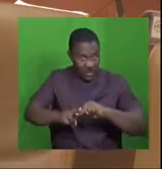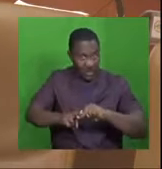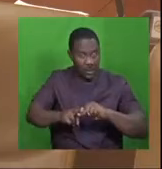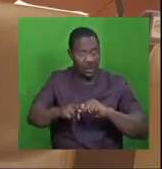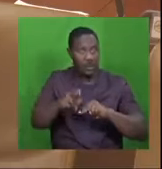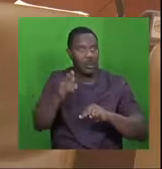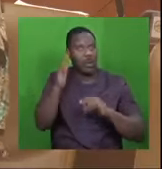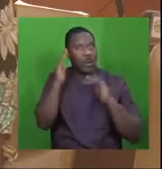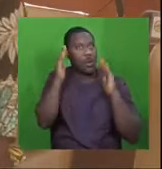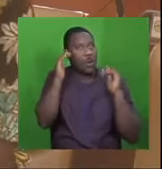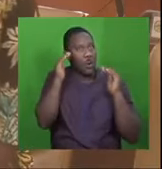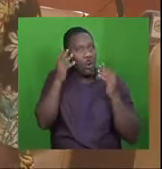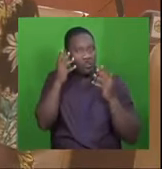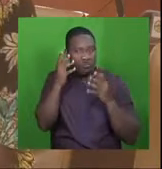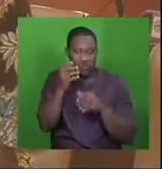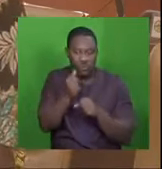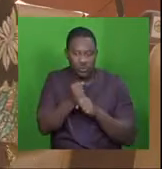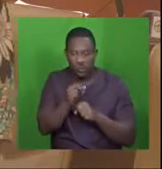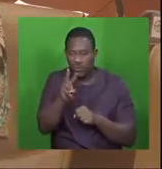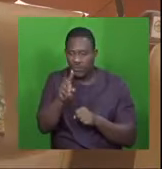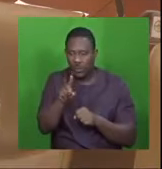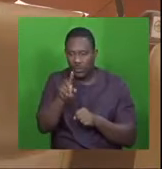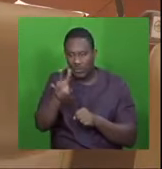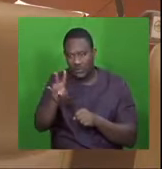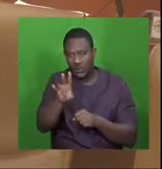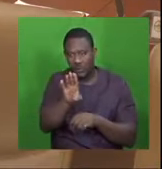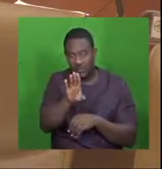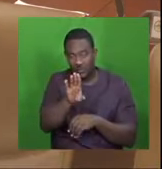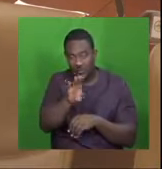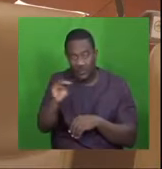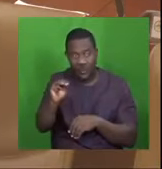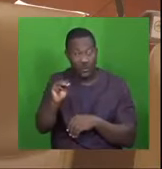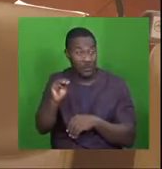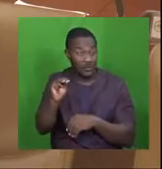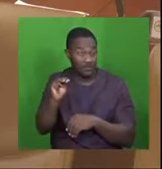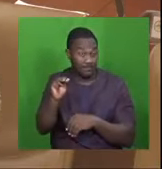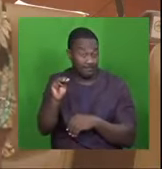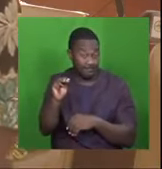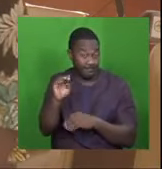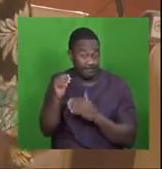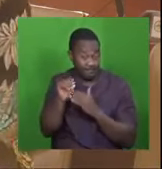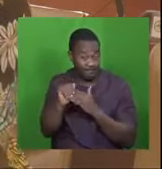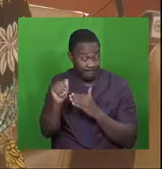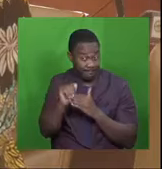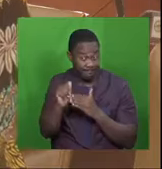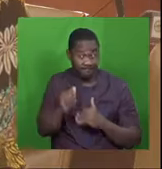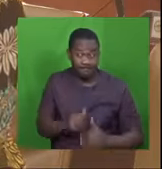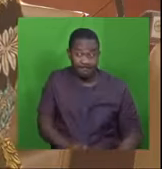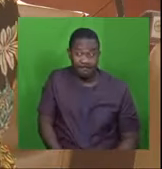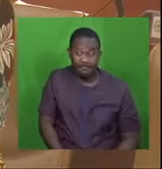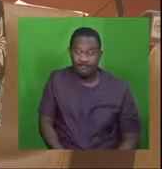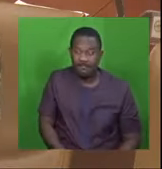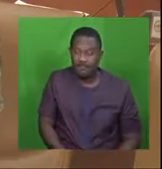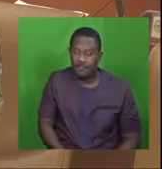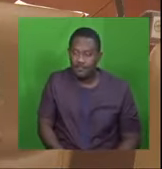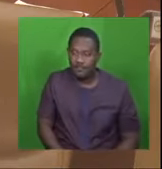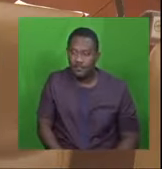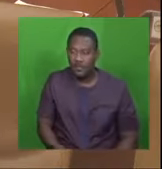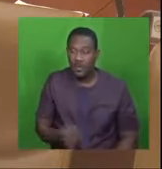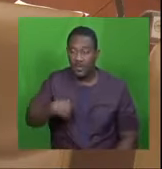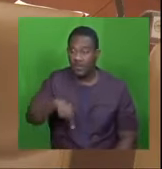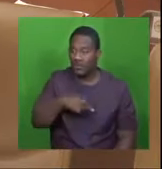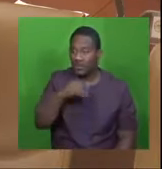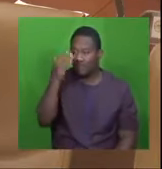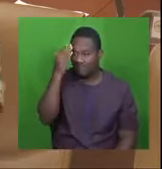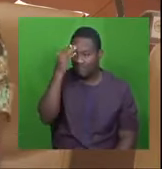are hoping will raise about 2.7 billion Ghana cedis for development for this nation. Mr. Speaker, we all know, I